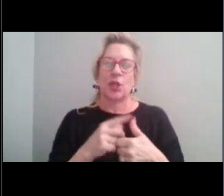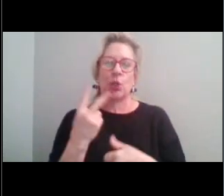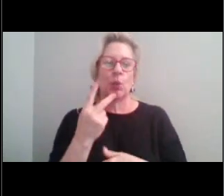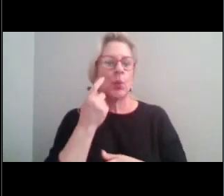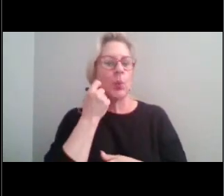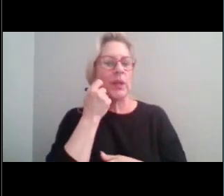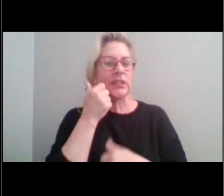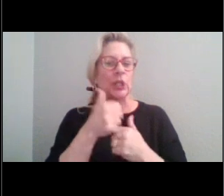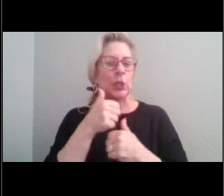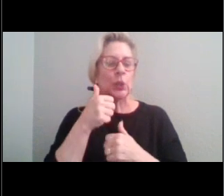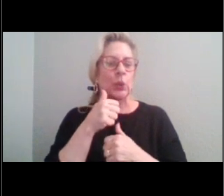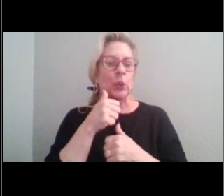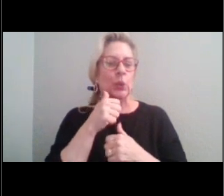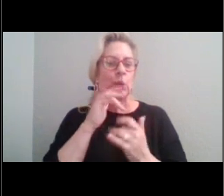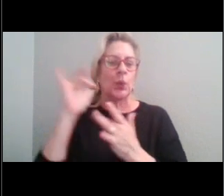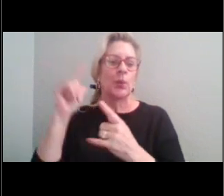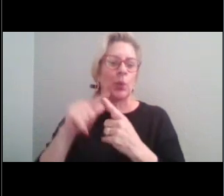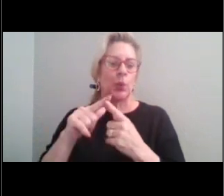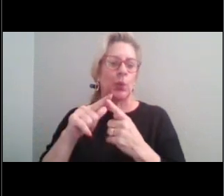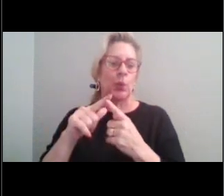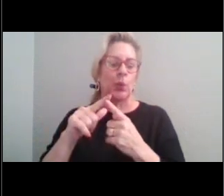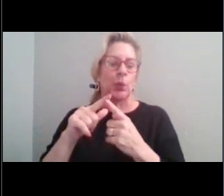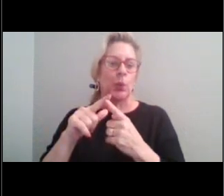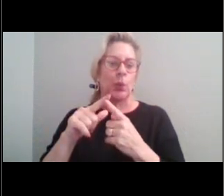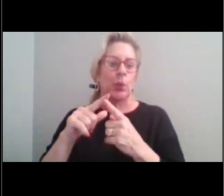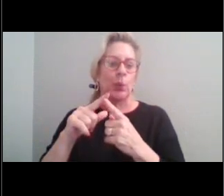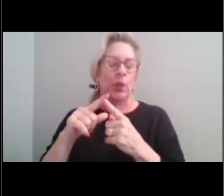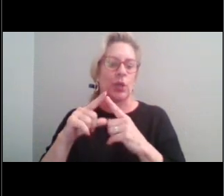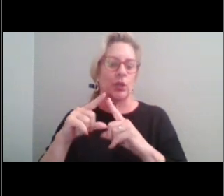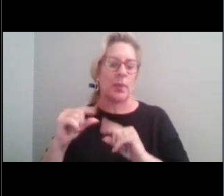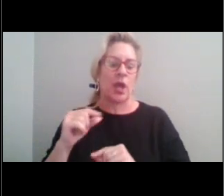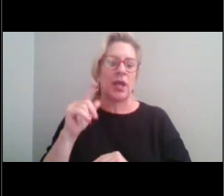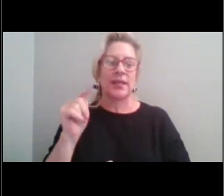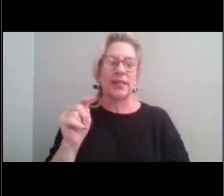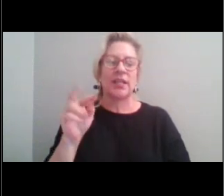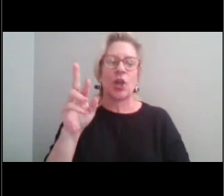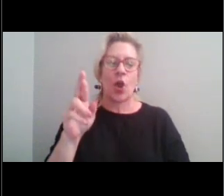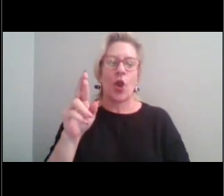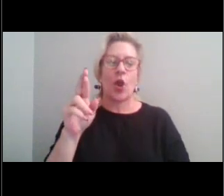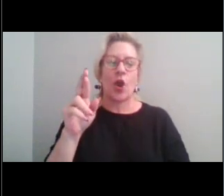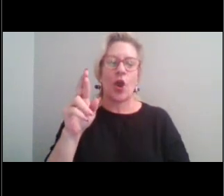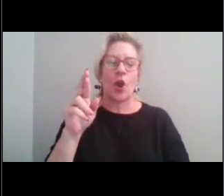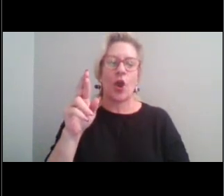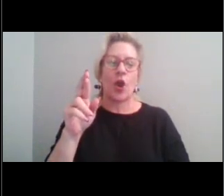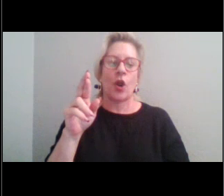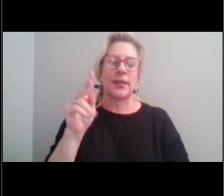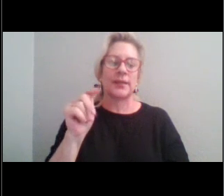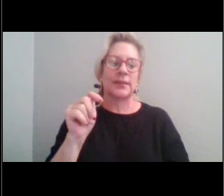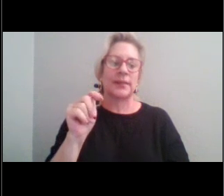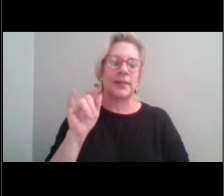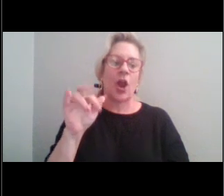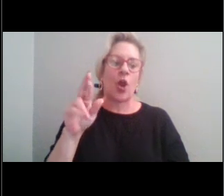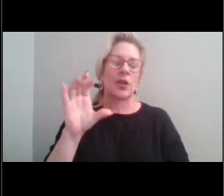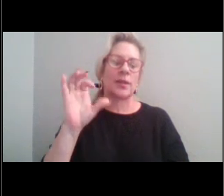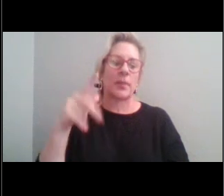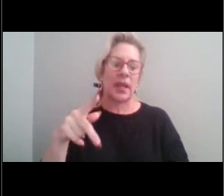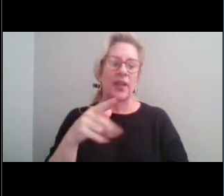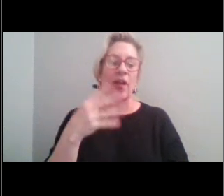to Japan and Egypt. But starting off first with TRRCP, it's a $4